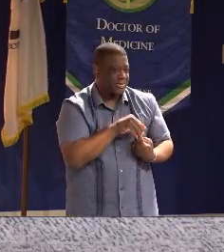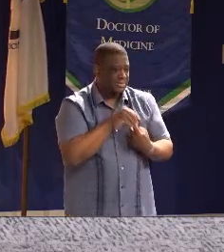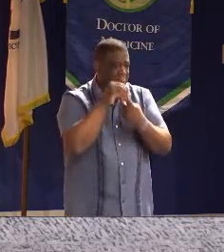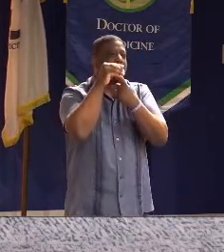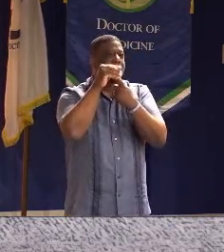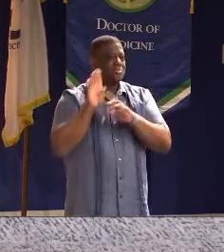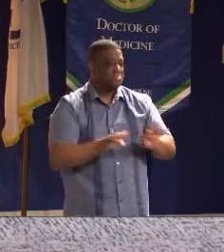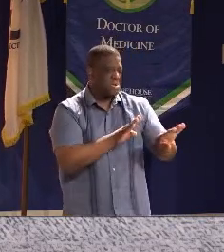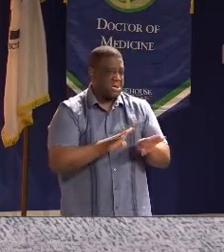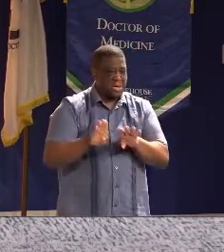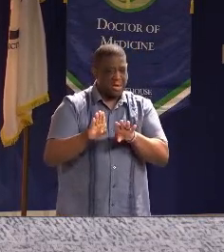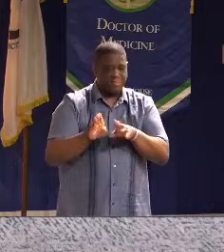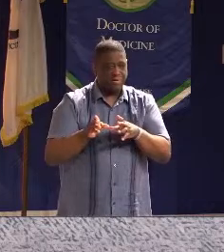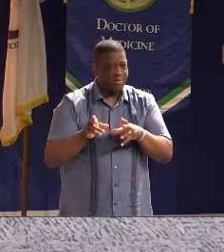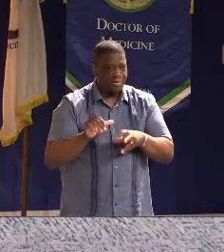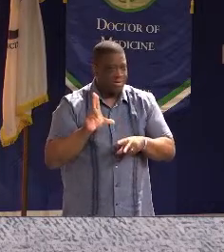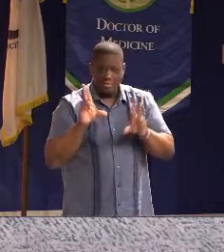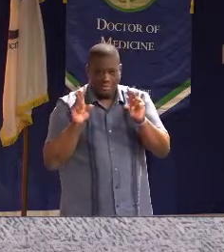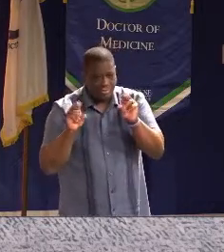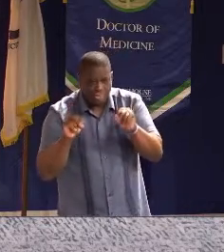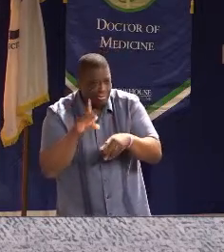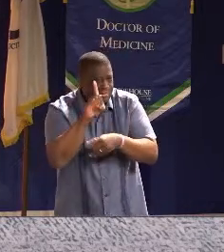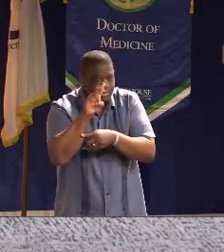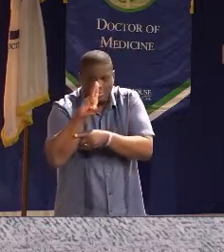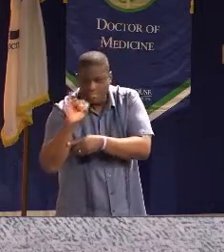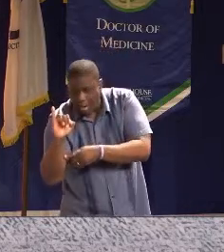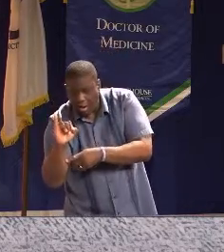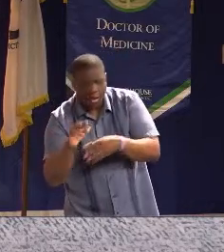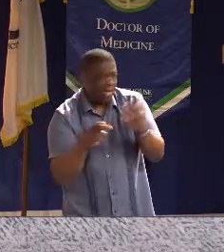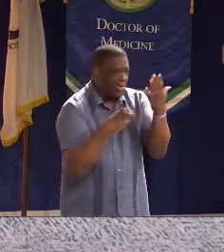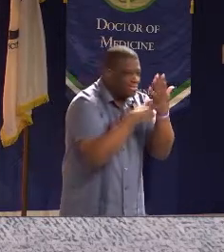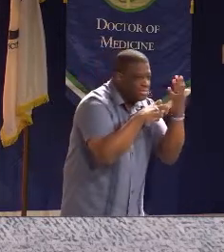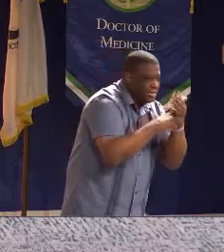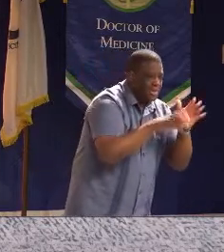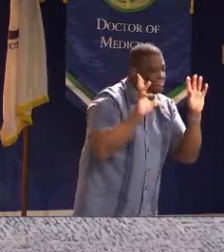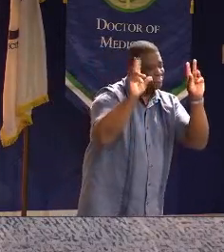treatment. There was no DEI taking that exam for you.